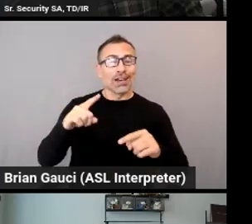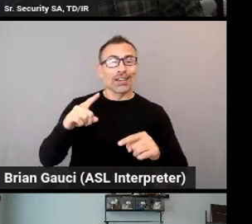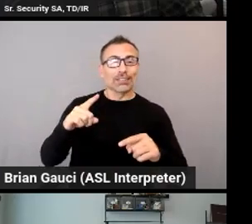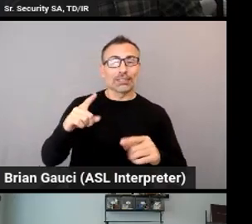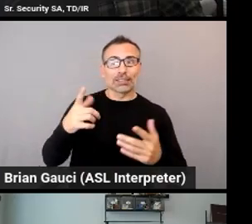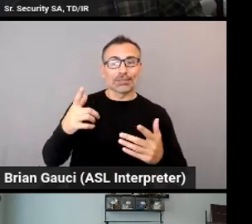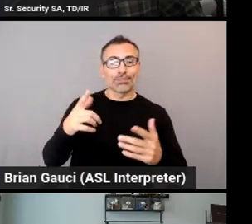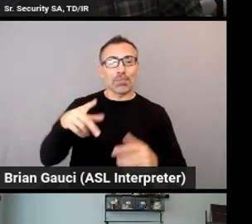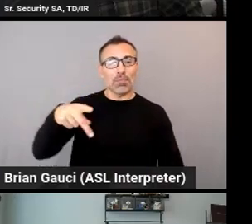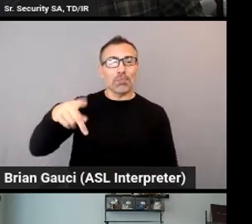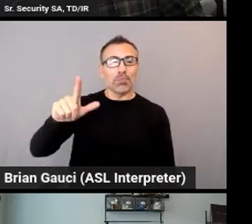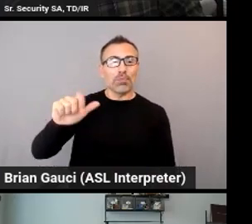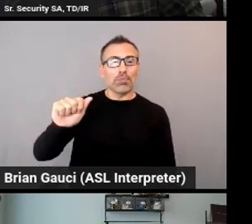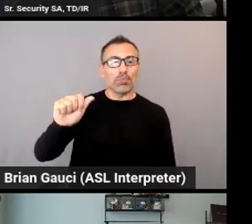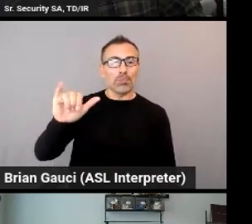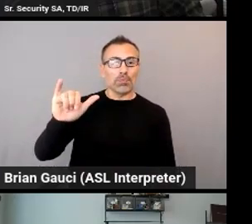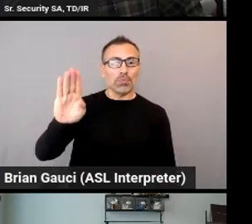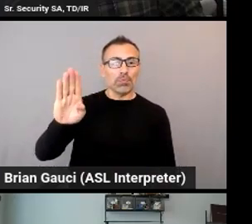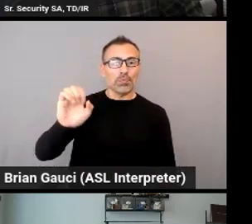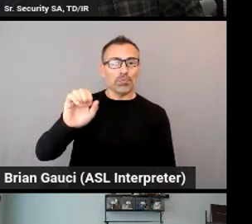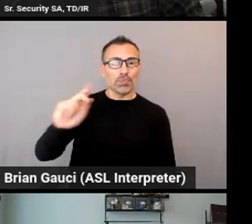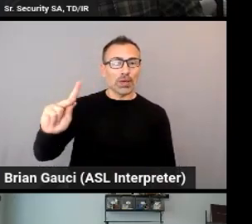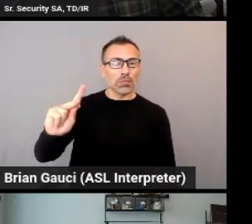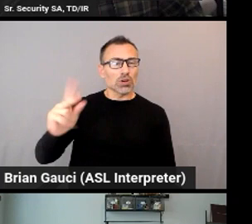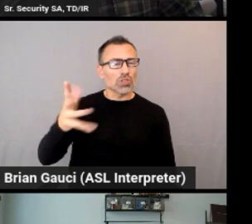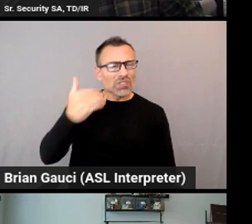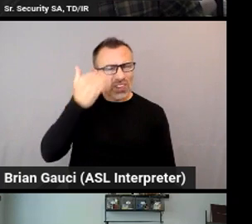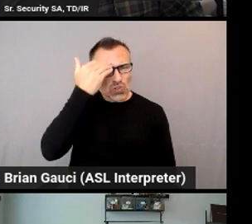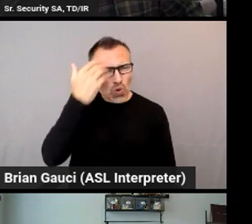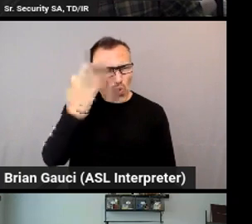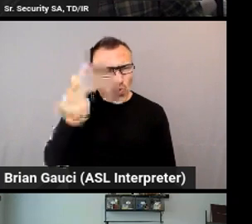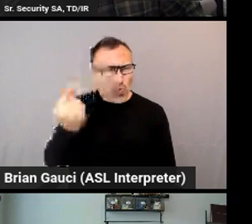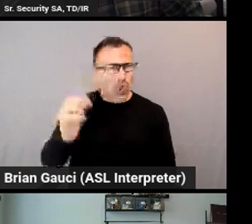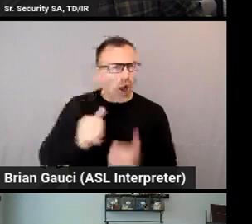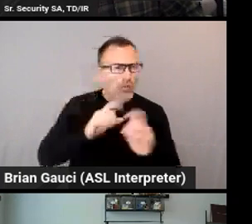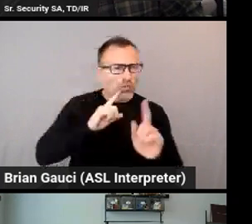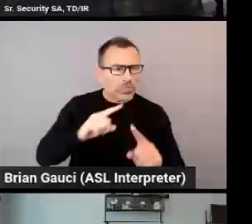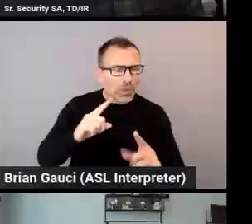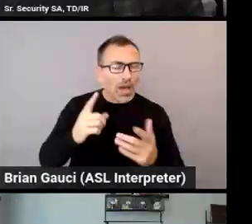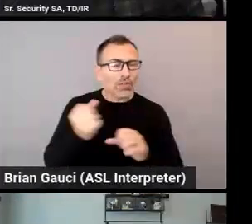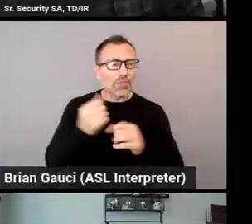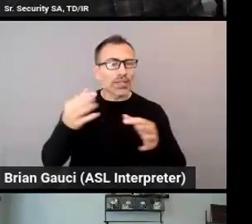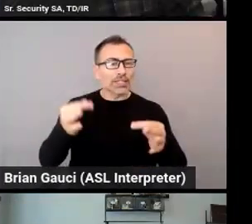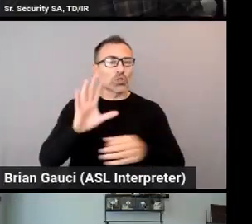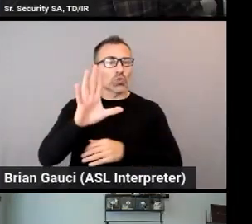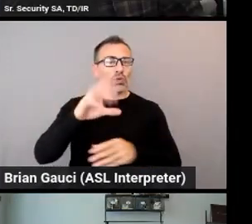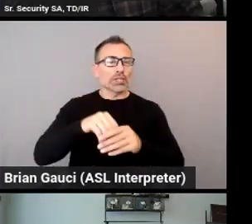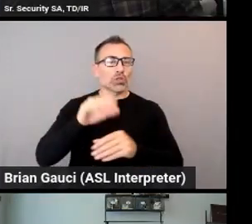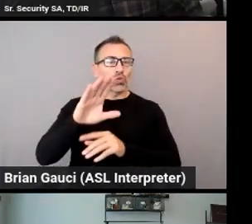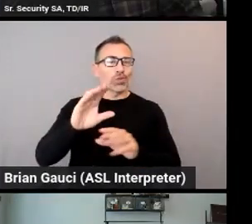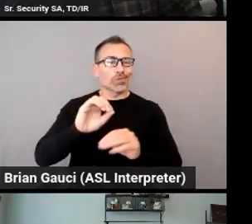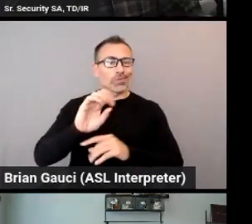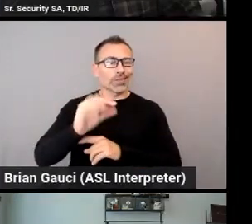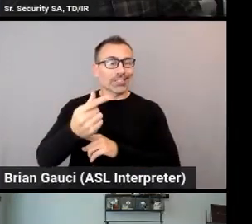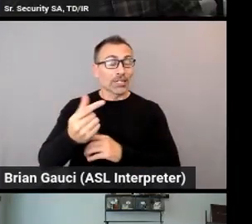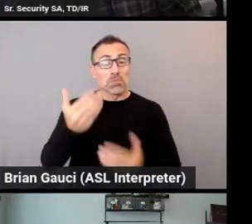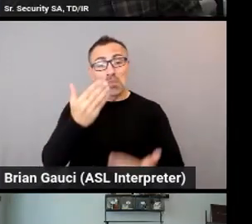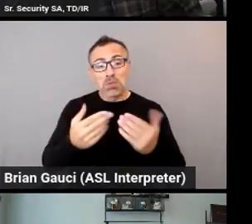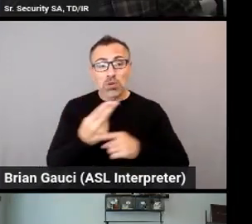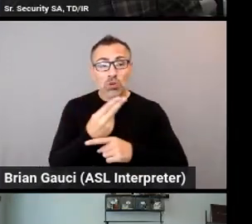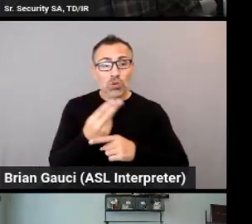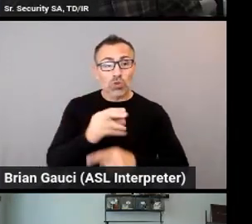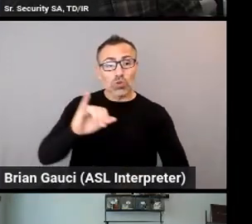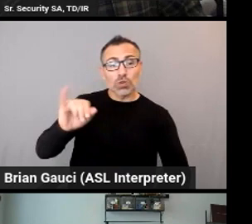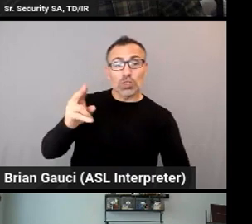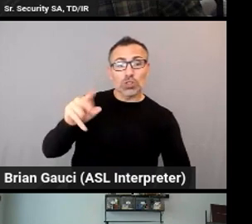need to gather to make decisions in their own organization, whether you're doing that through some sort of Jupyter notebooks like Anna